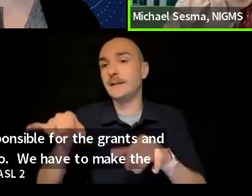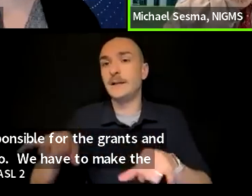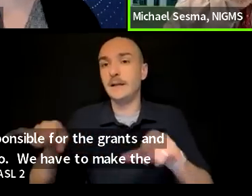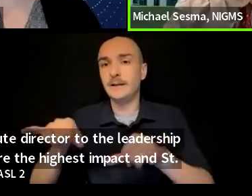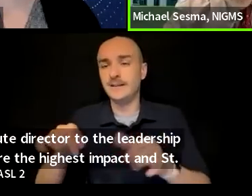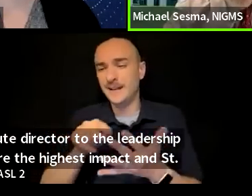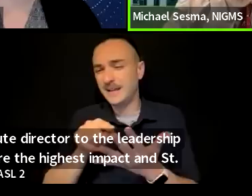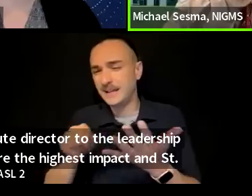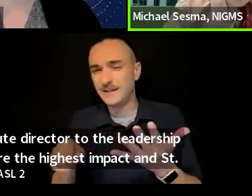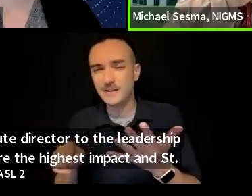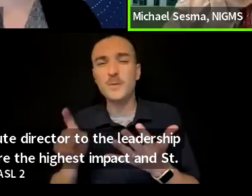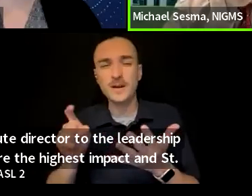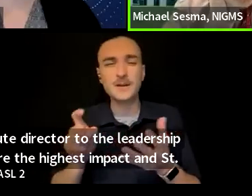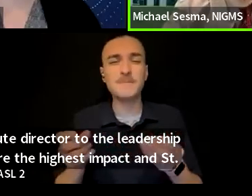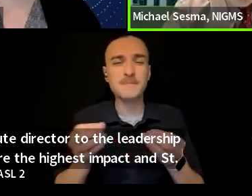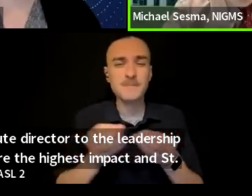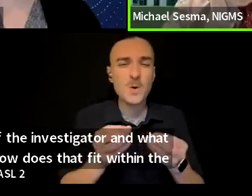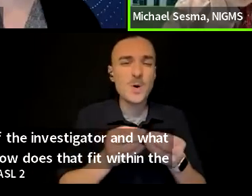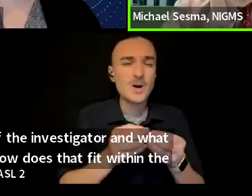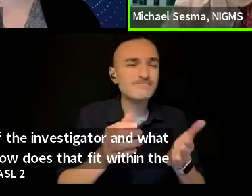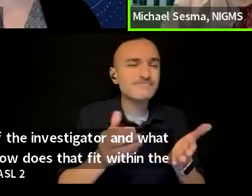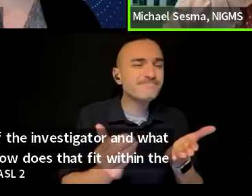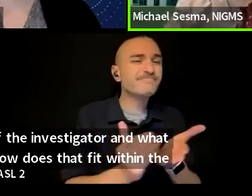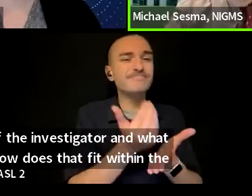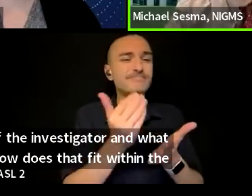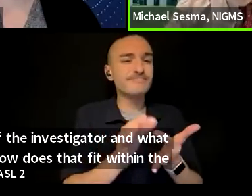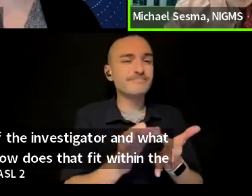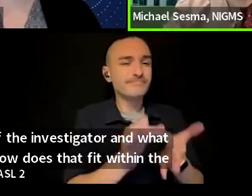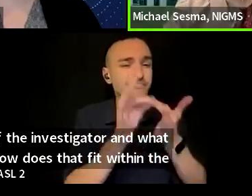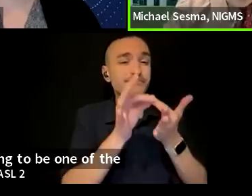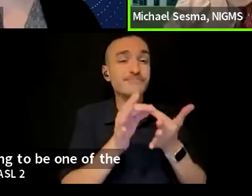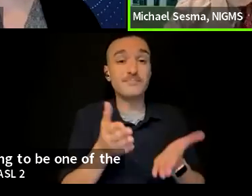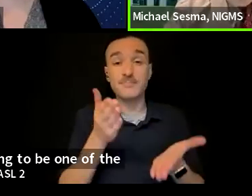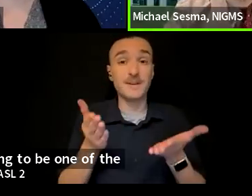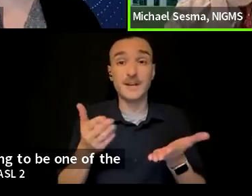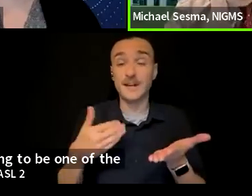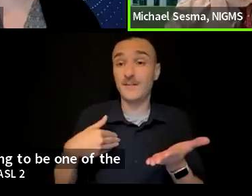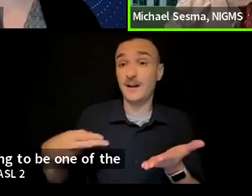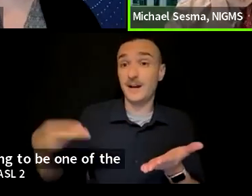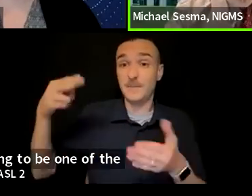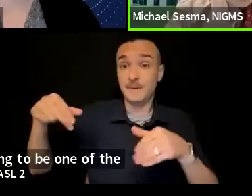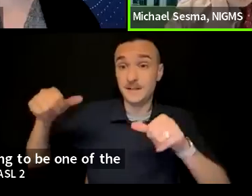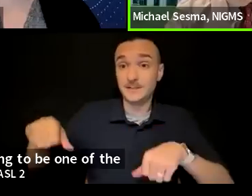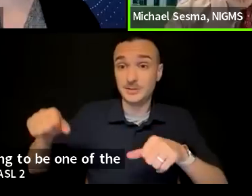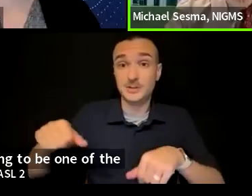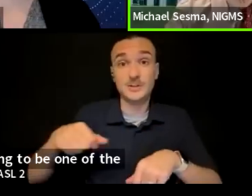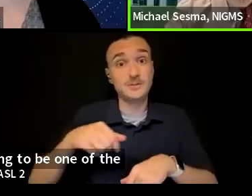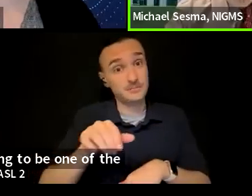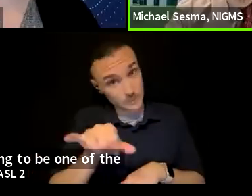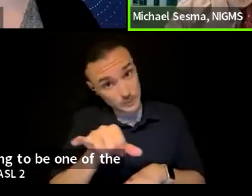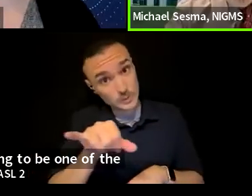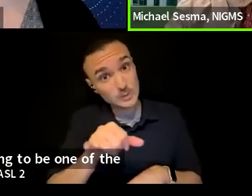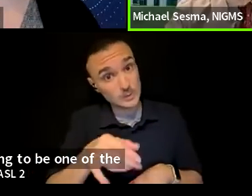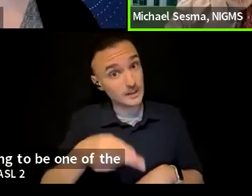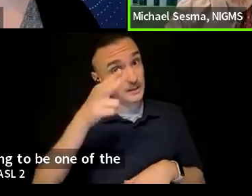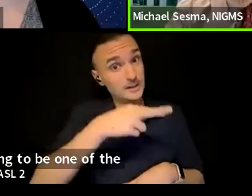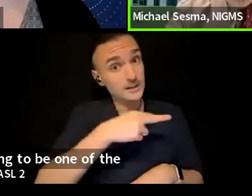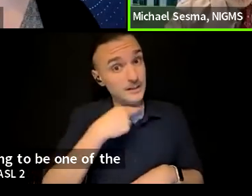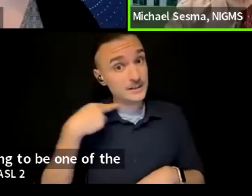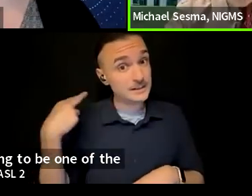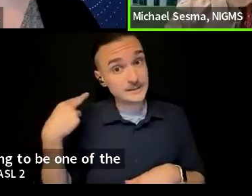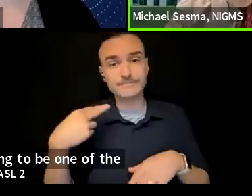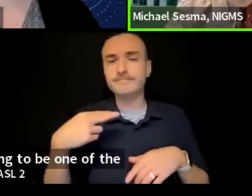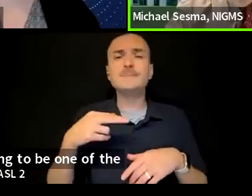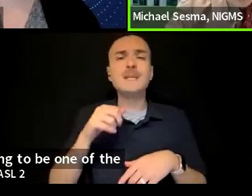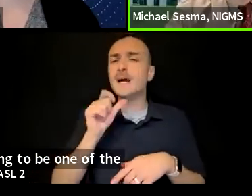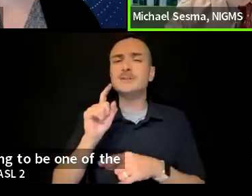understudied or of high potential, but maybe a little bit risky. So it's not just one thing, and it's not just dependent on the score. It's important